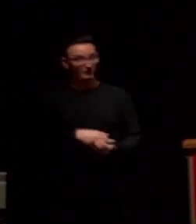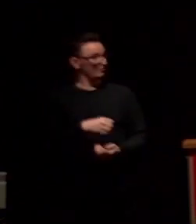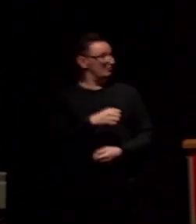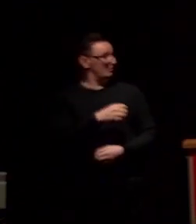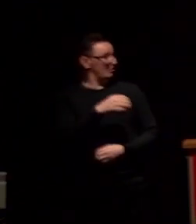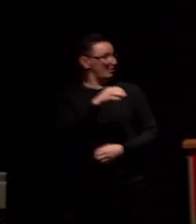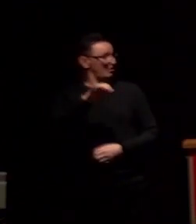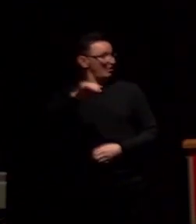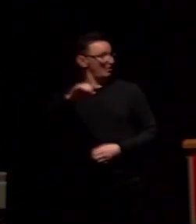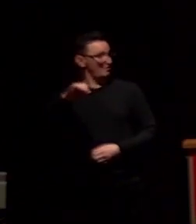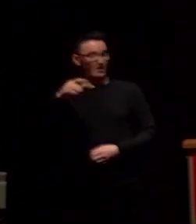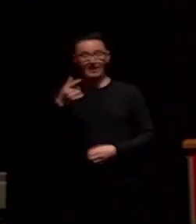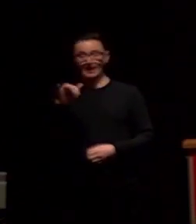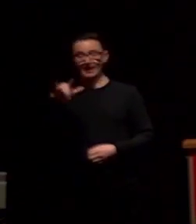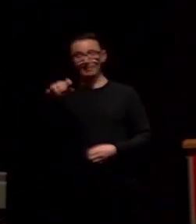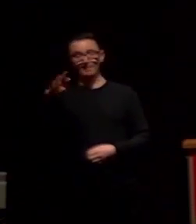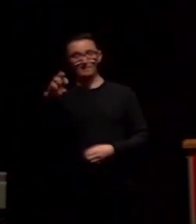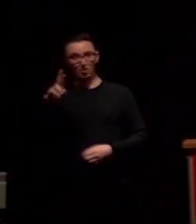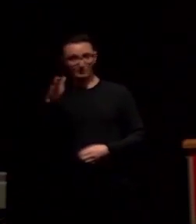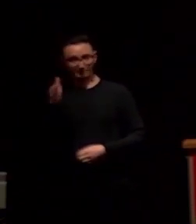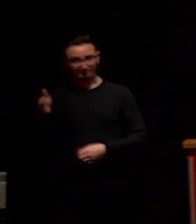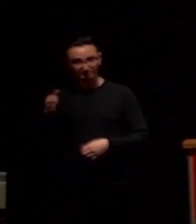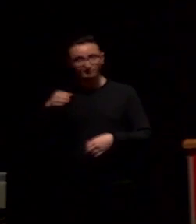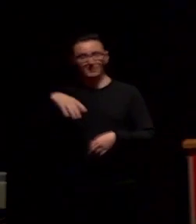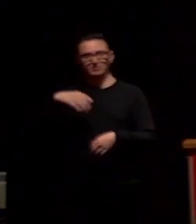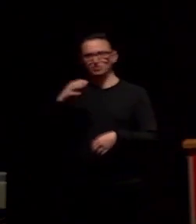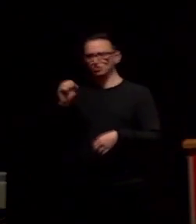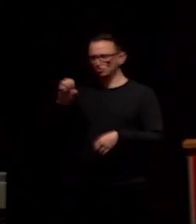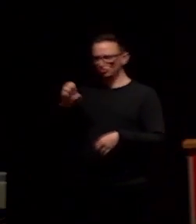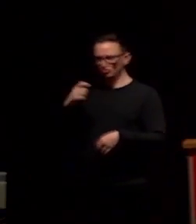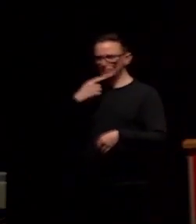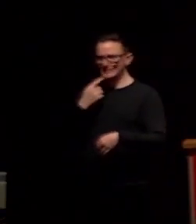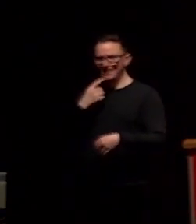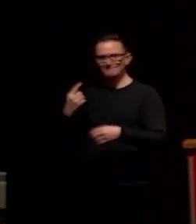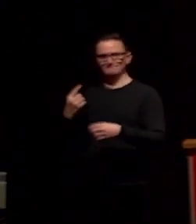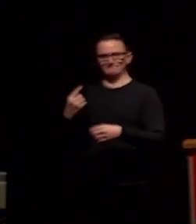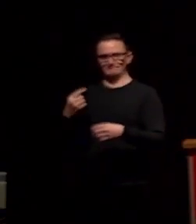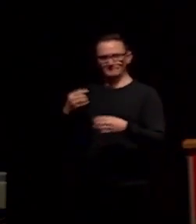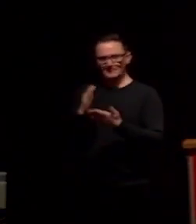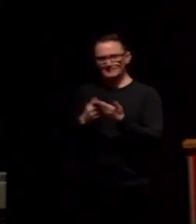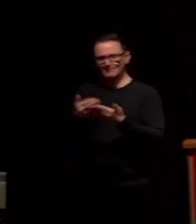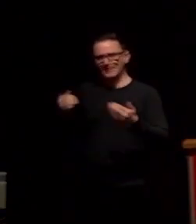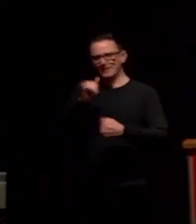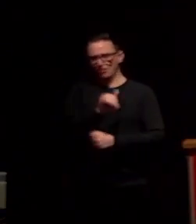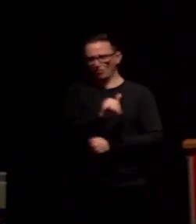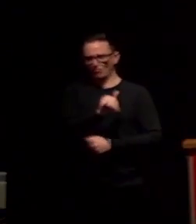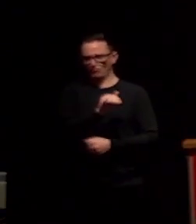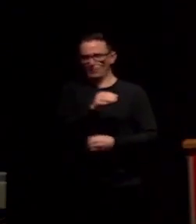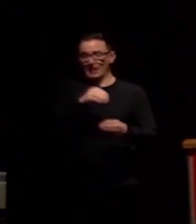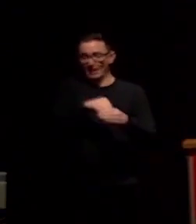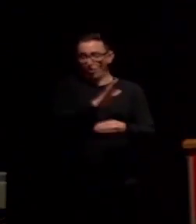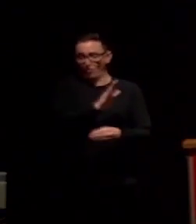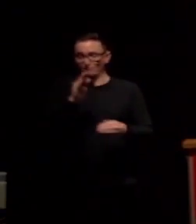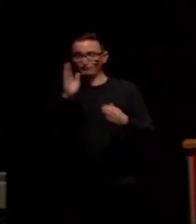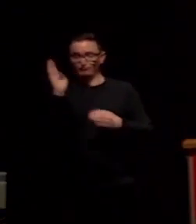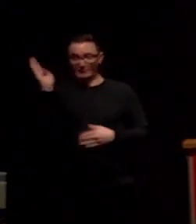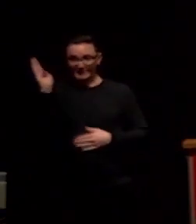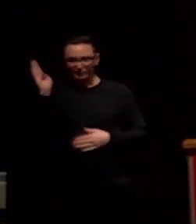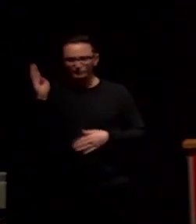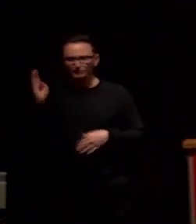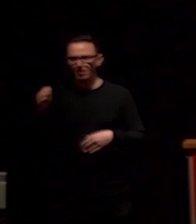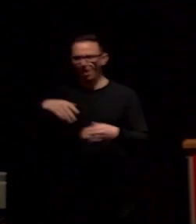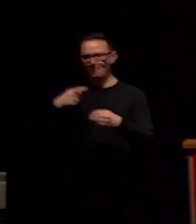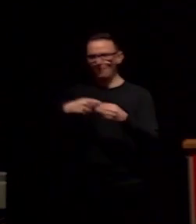presentation. It was about calling your representatives and your lawmakers and your policymakers. Don't be afraid to do that. You